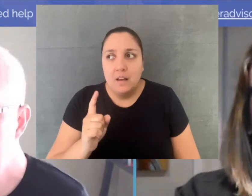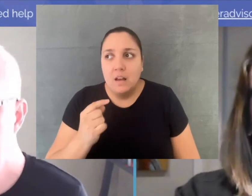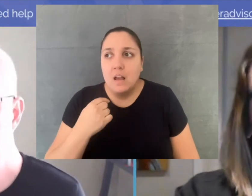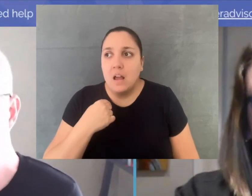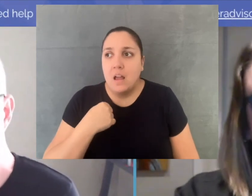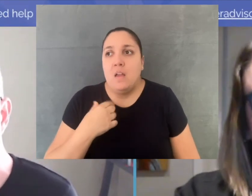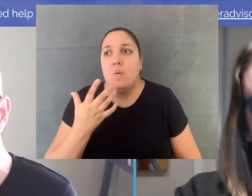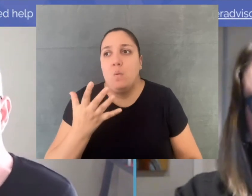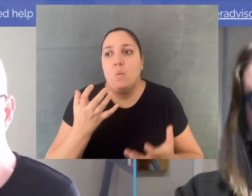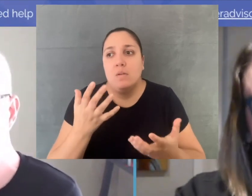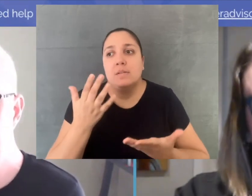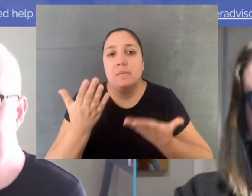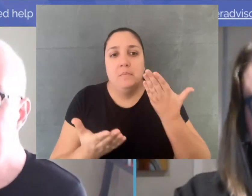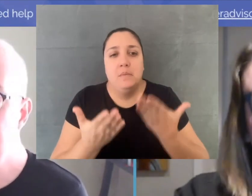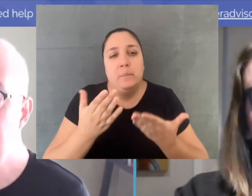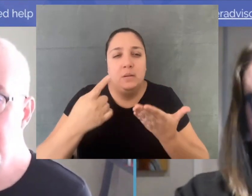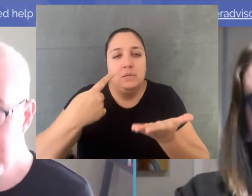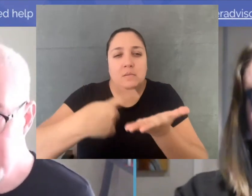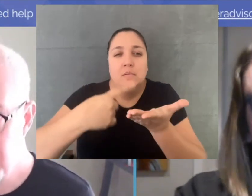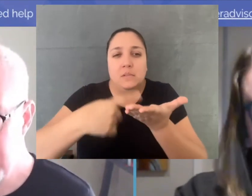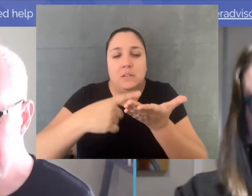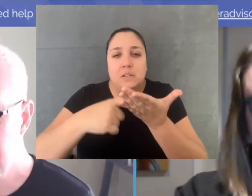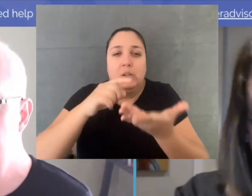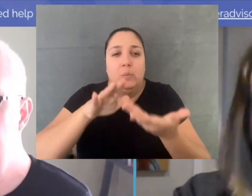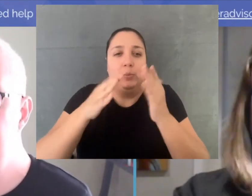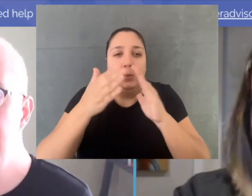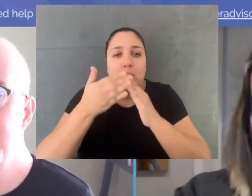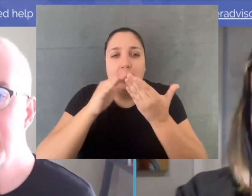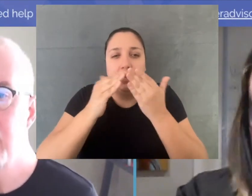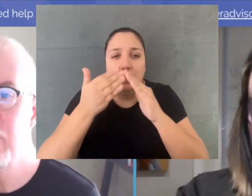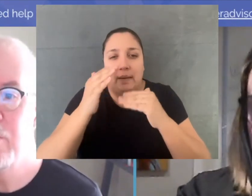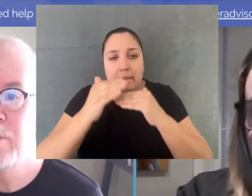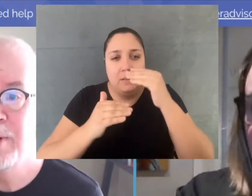I'd like to maybe delve down a little bit into community building.